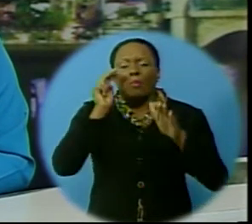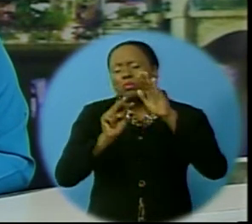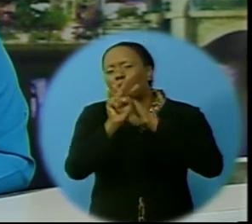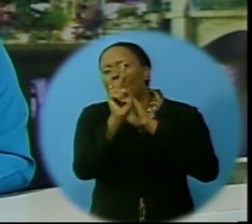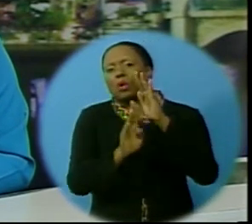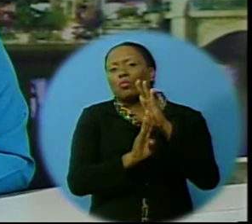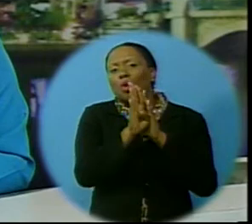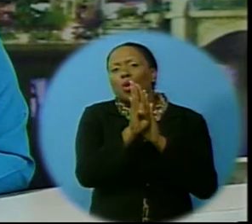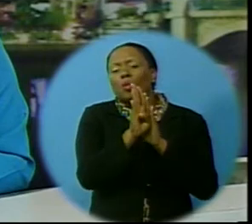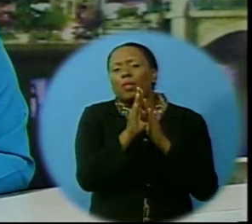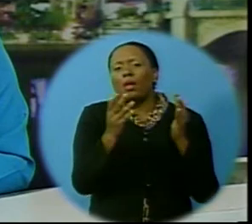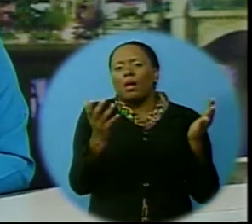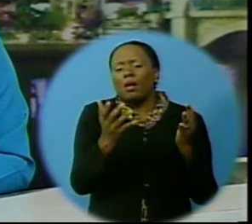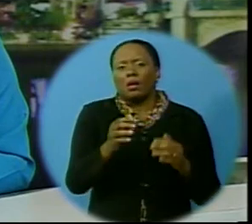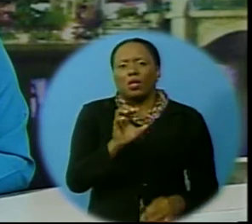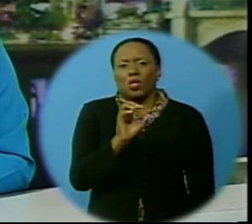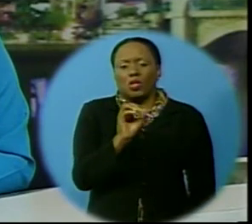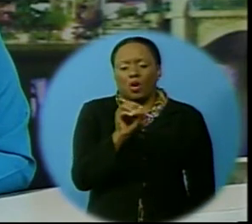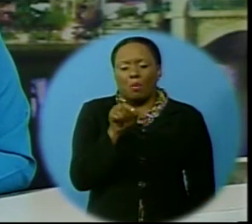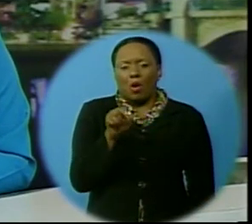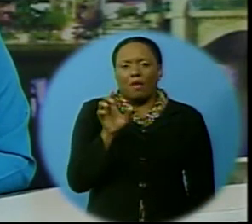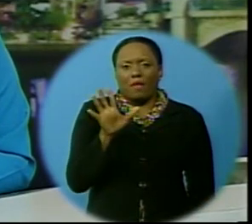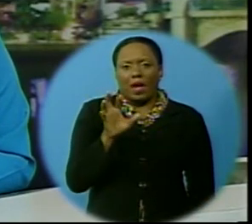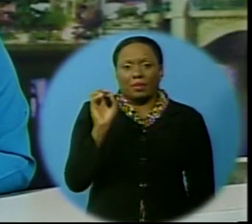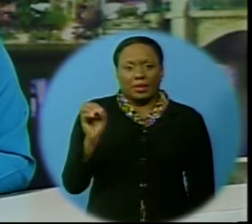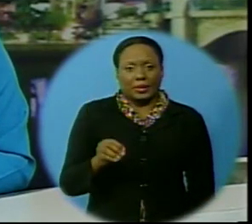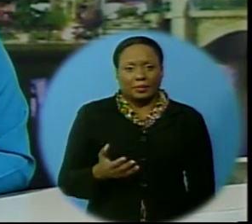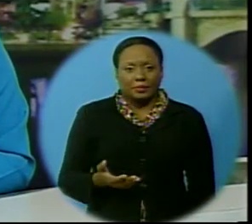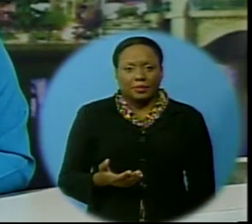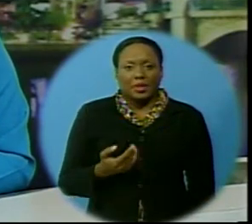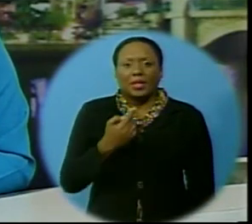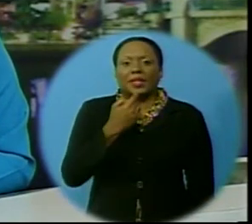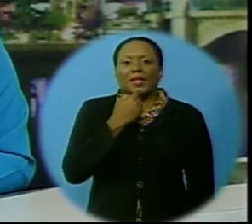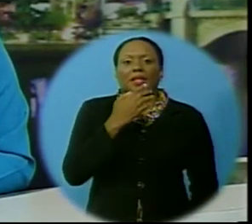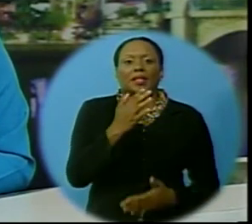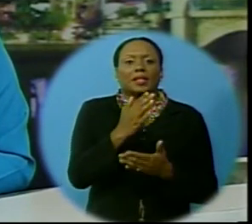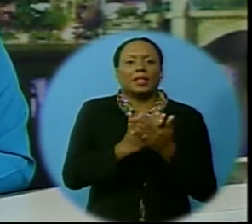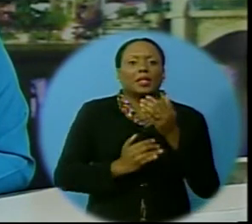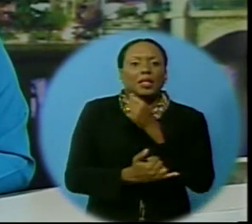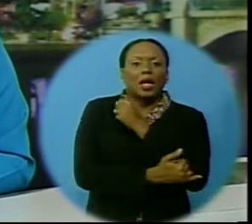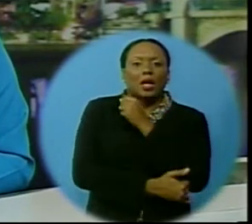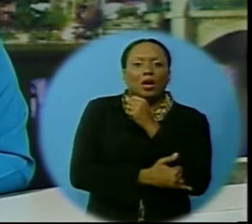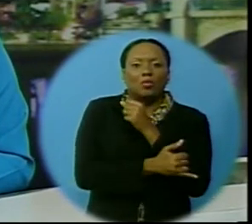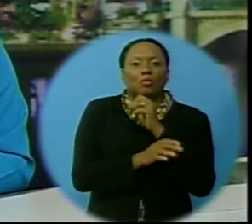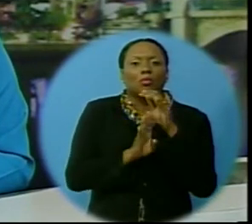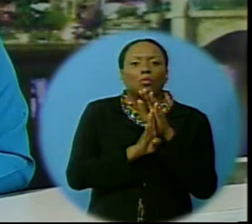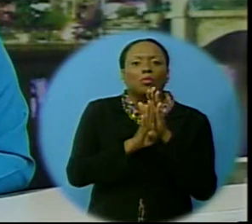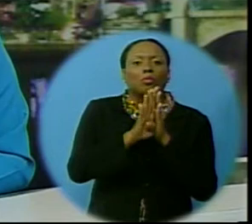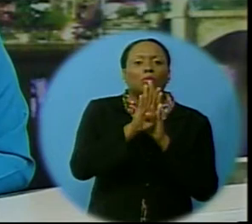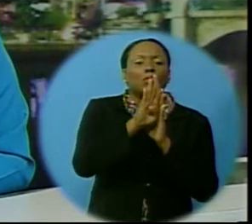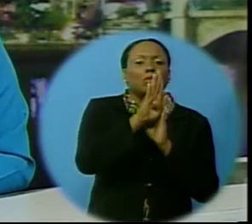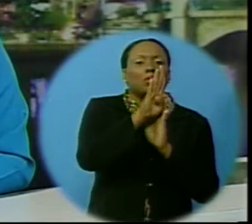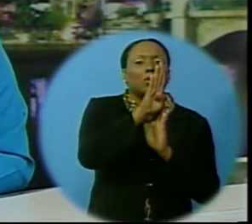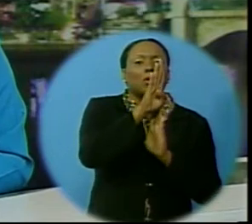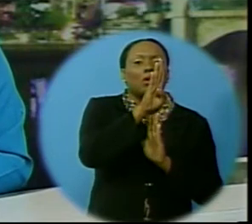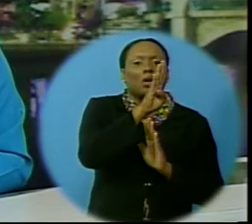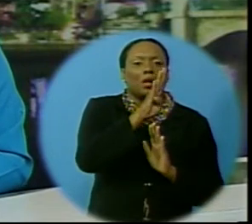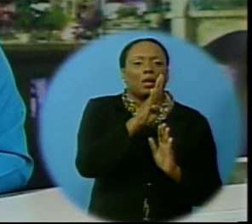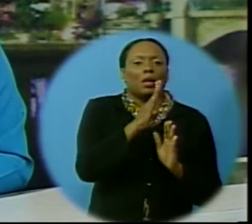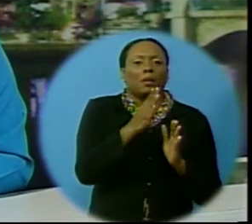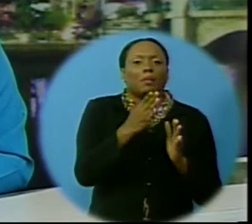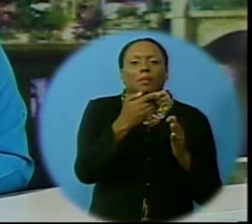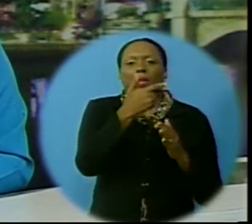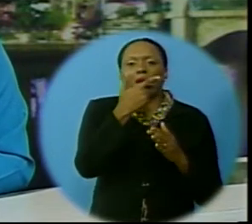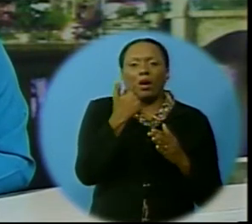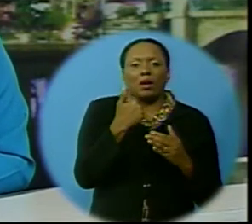just 0.5% this year. Senator de Pisa says some of the countries registering growth, unlike Barbados, have benefited